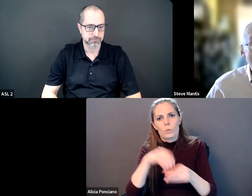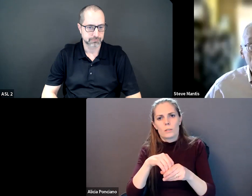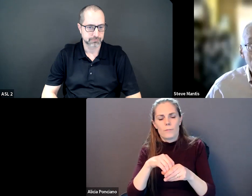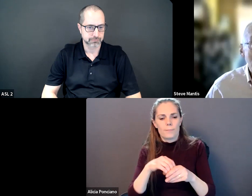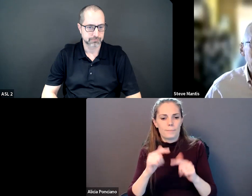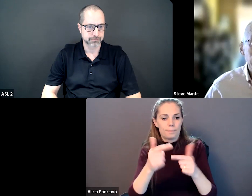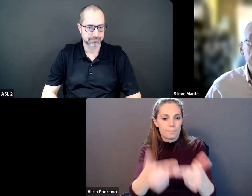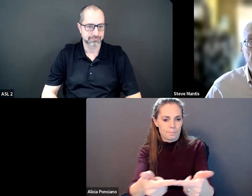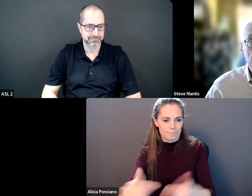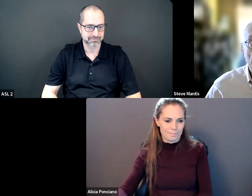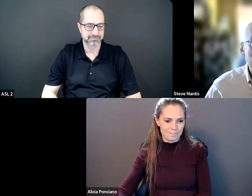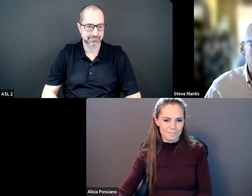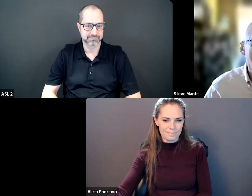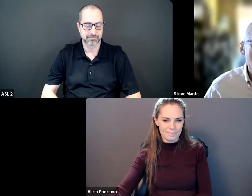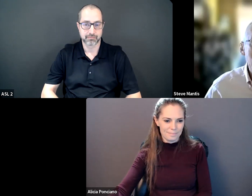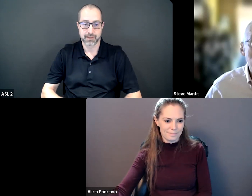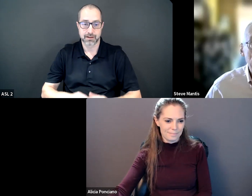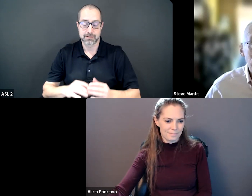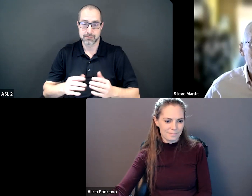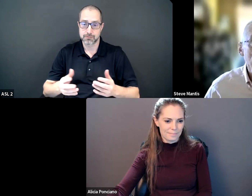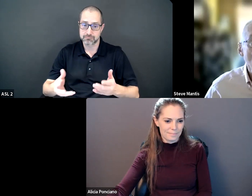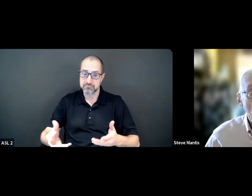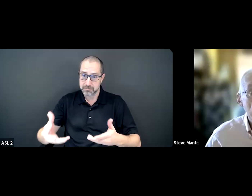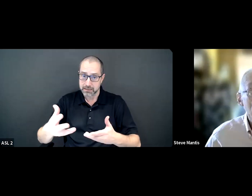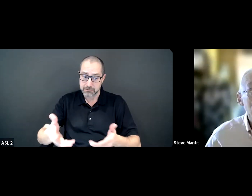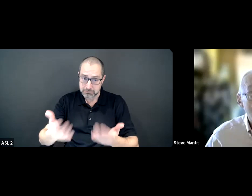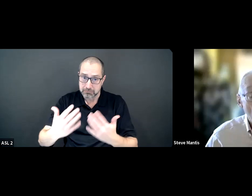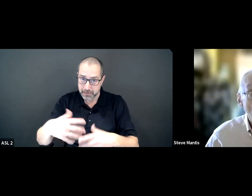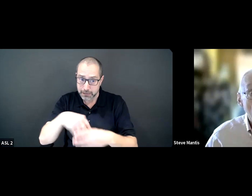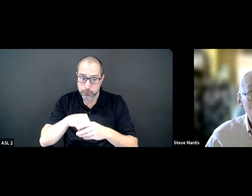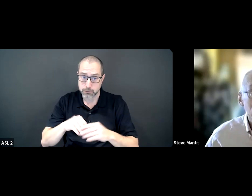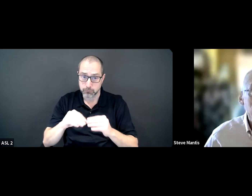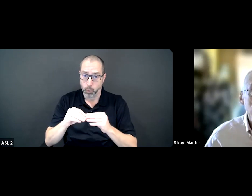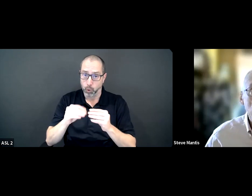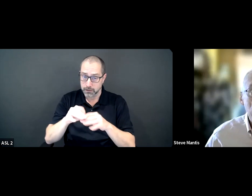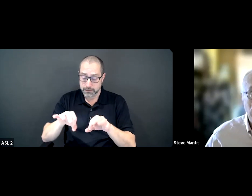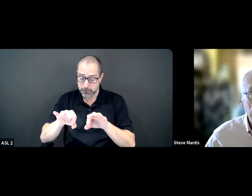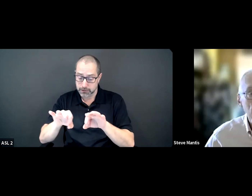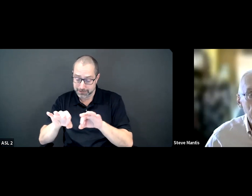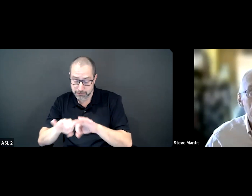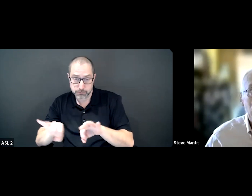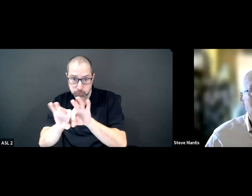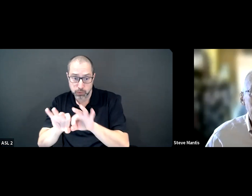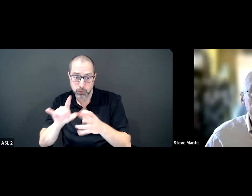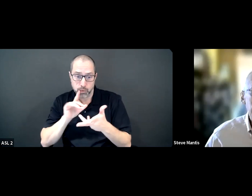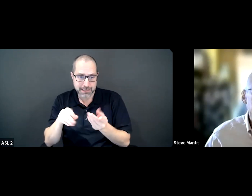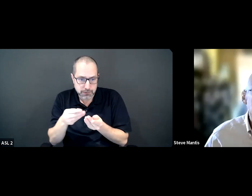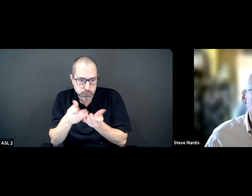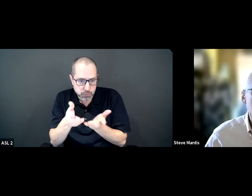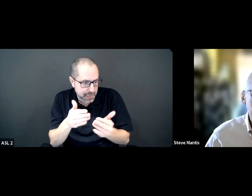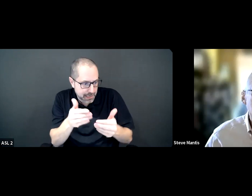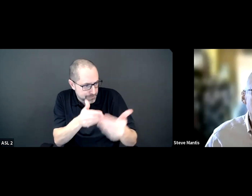big part of that is creating more methods for all of us to participate in